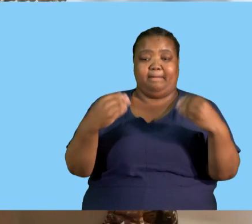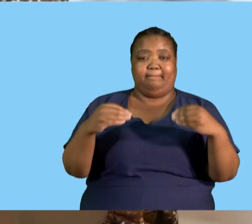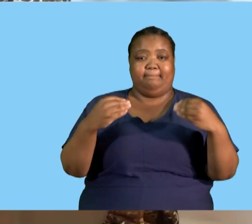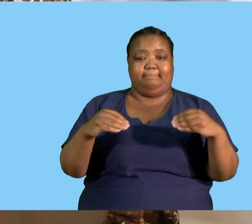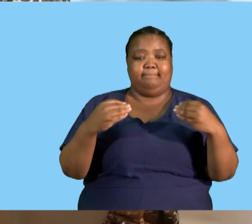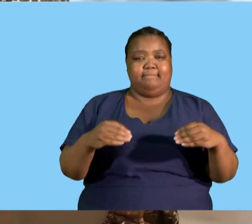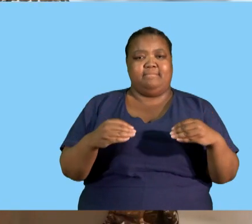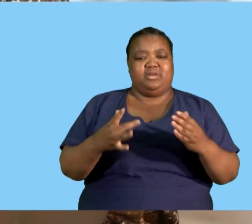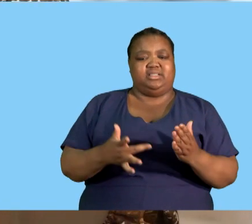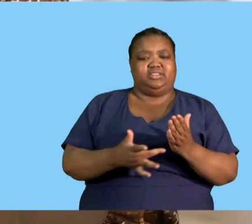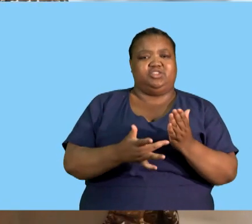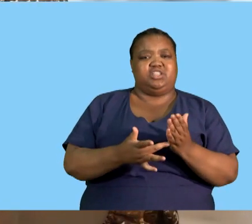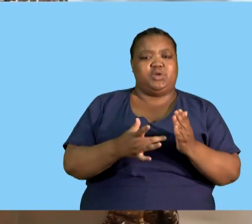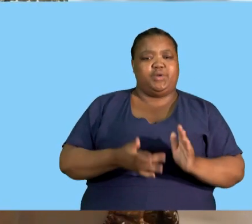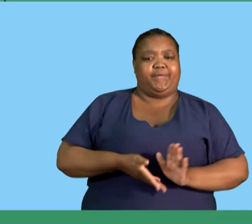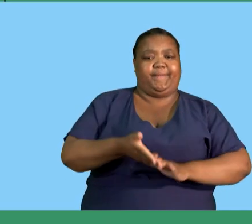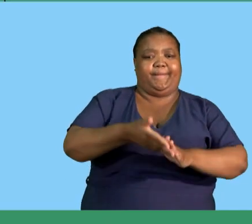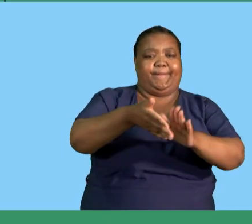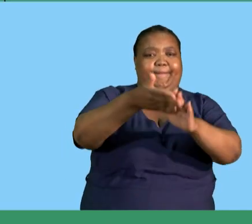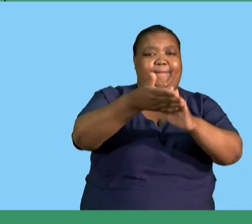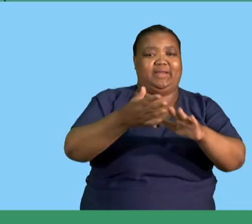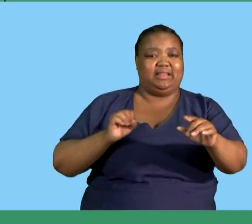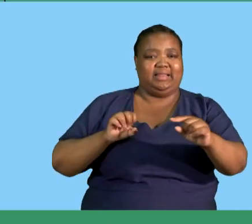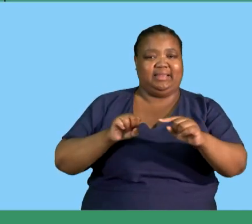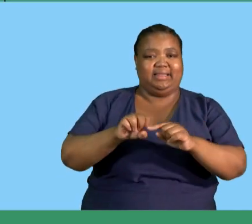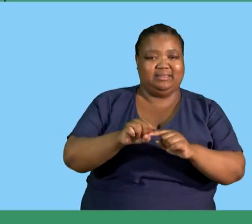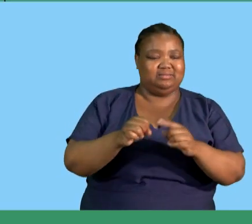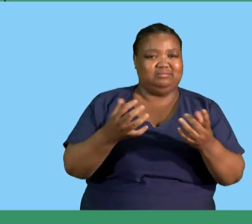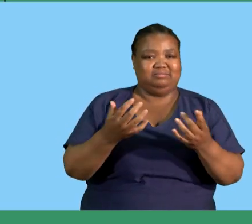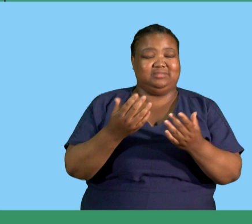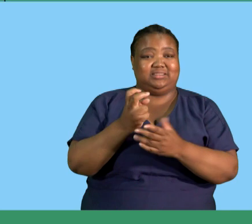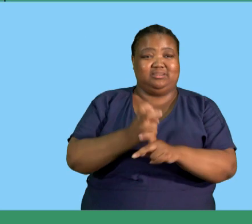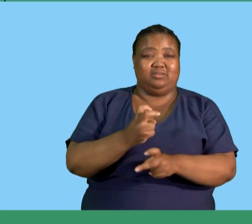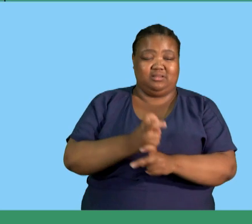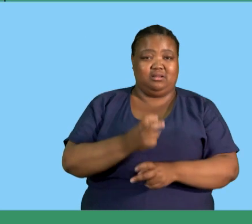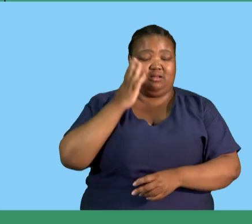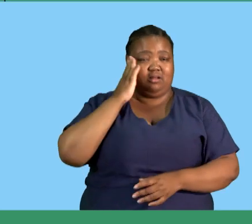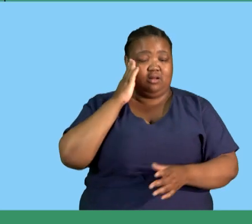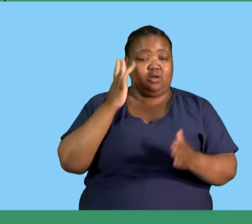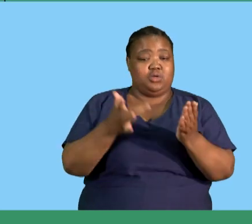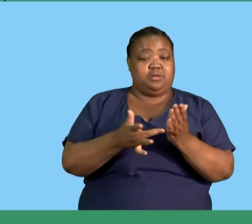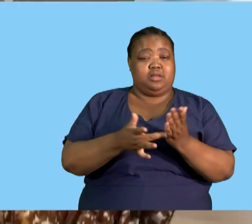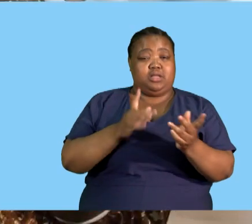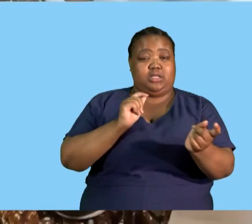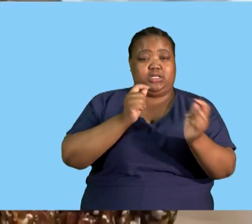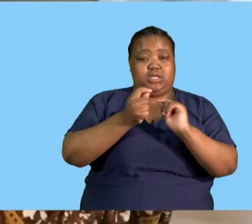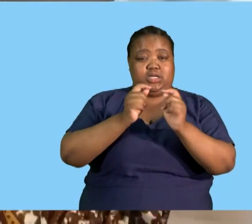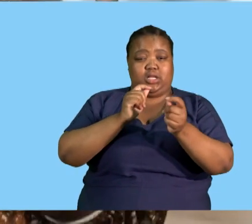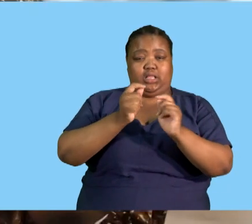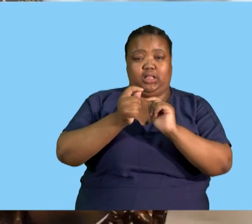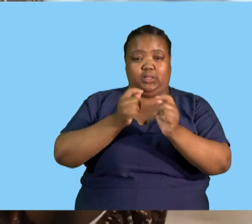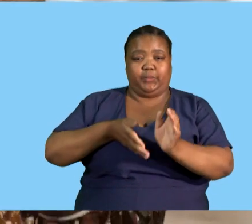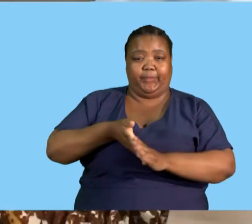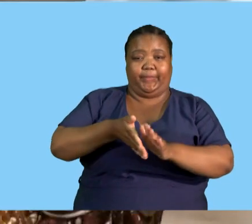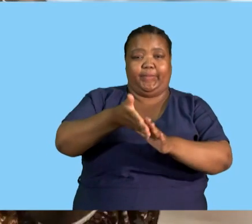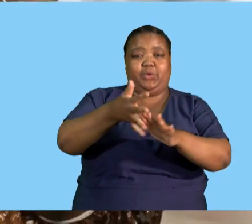not keep up with or be aware of the latest technology. As you know, technology keeps on changing rather, or